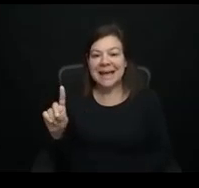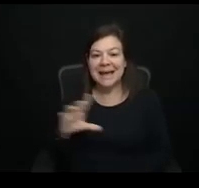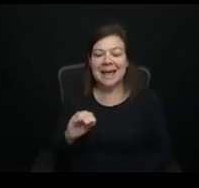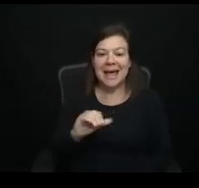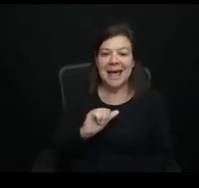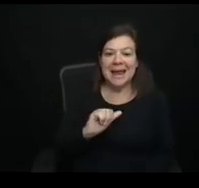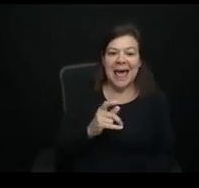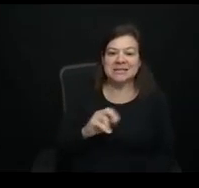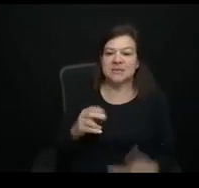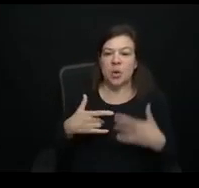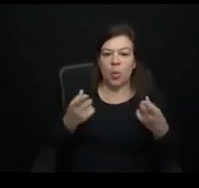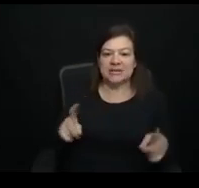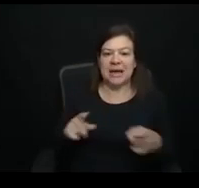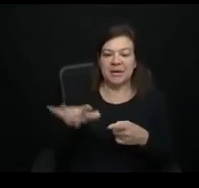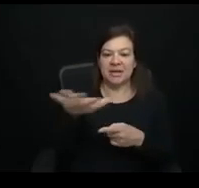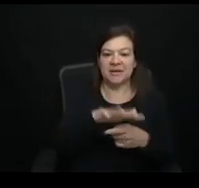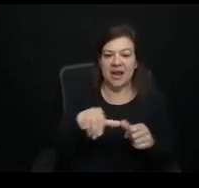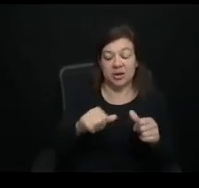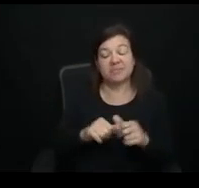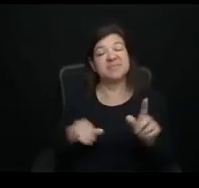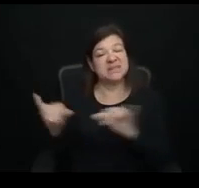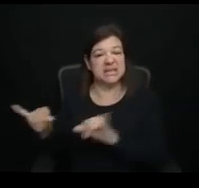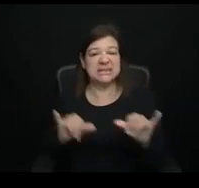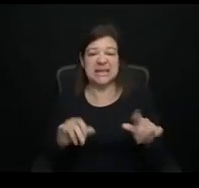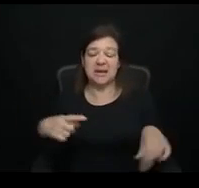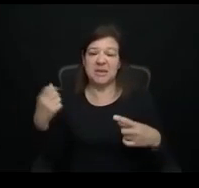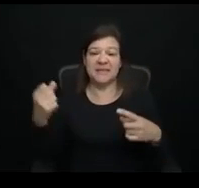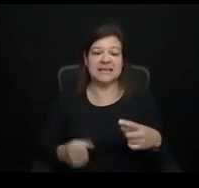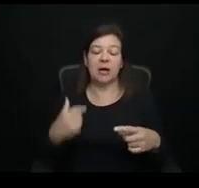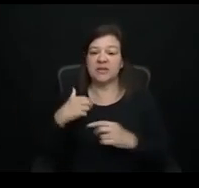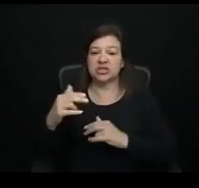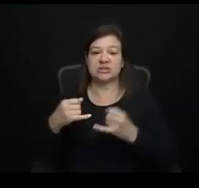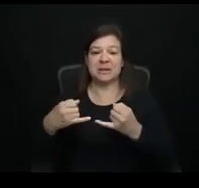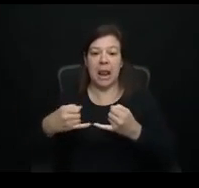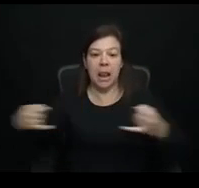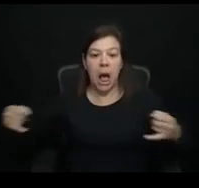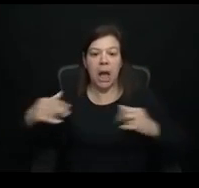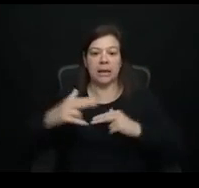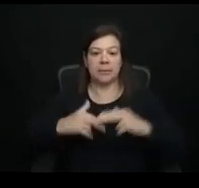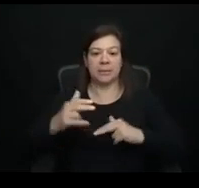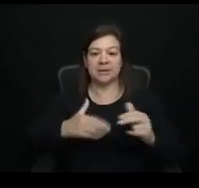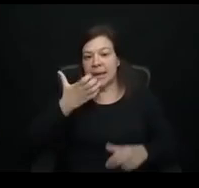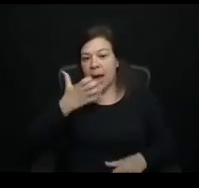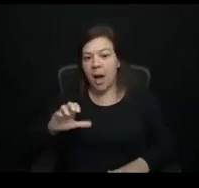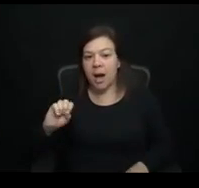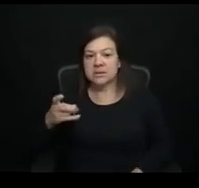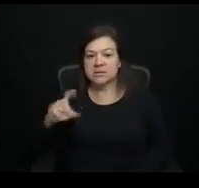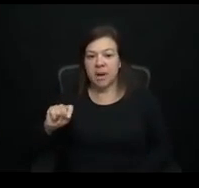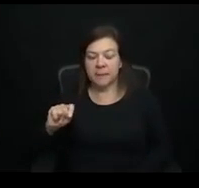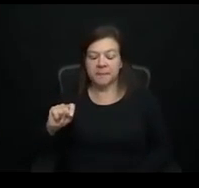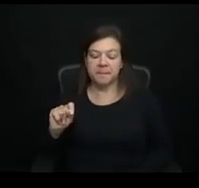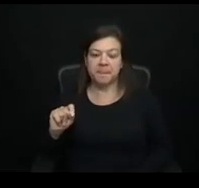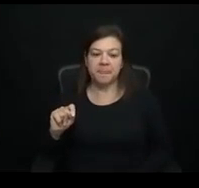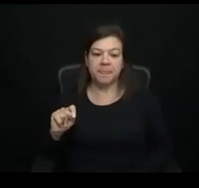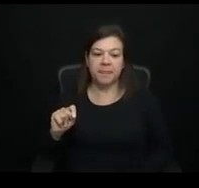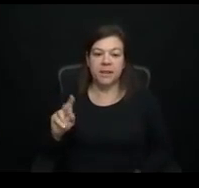whole south end, the same activity really has been going on. That's been line building, what we call hot spotting, where we use whether it